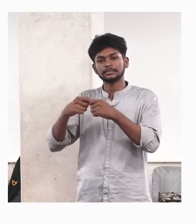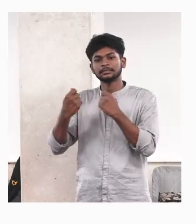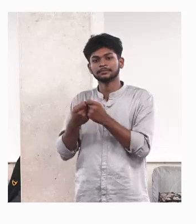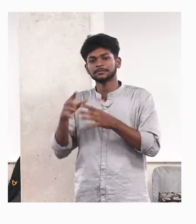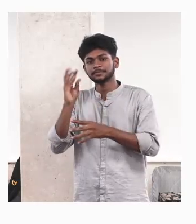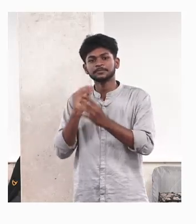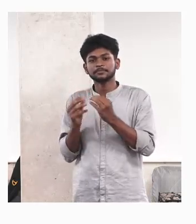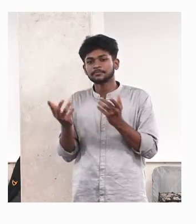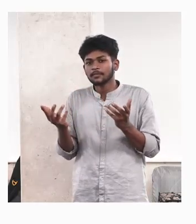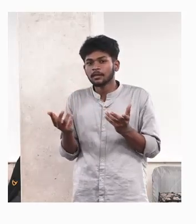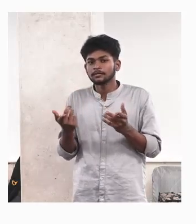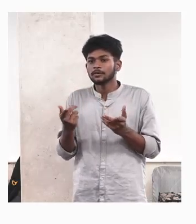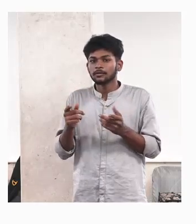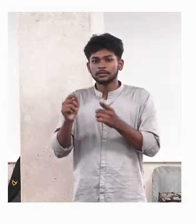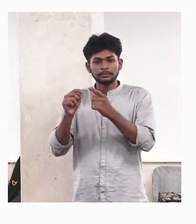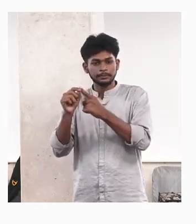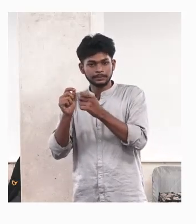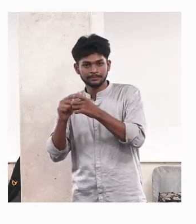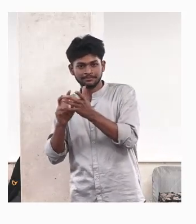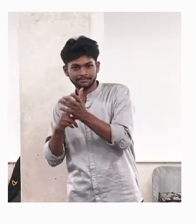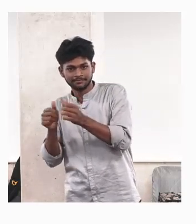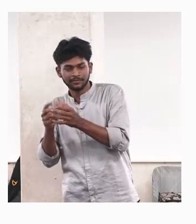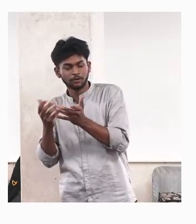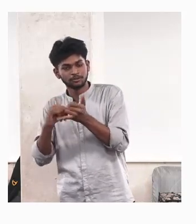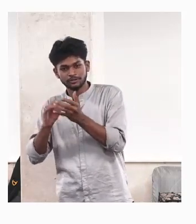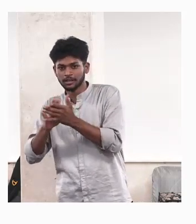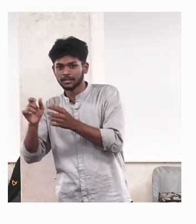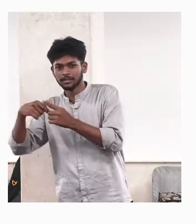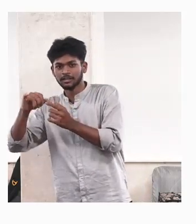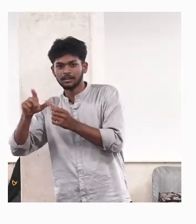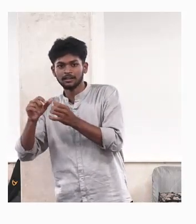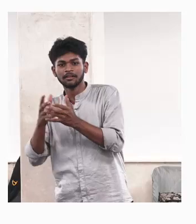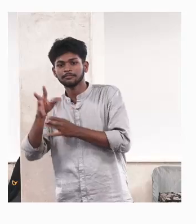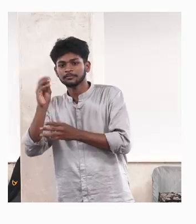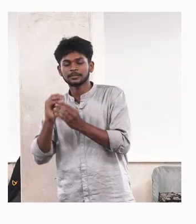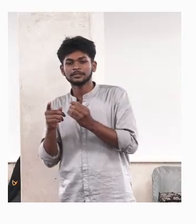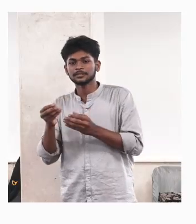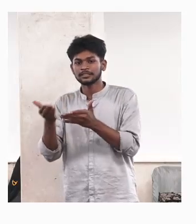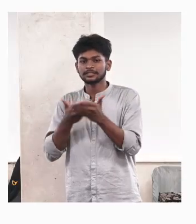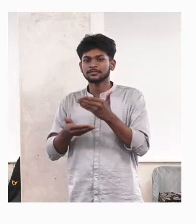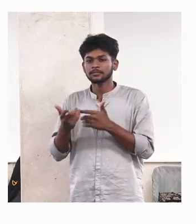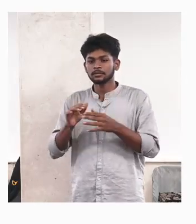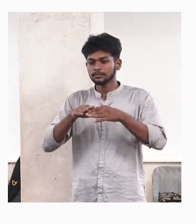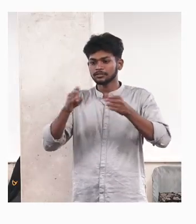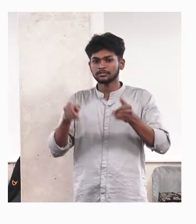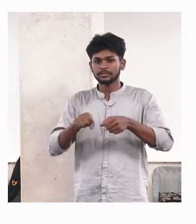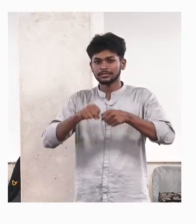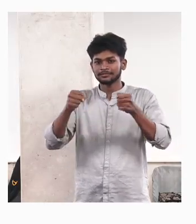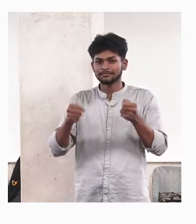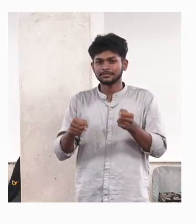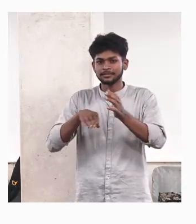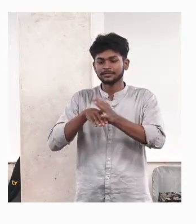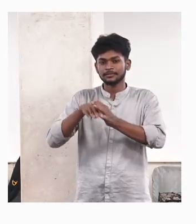But what Pina and Sakula and all of them have done is to really streamline and standardize it and give a kind of